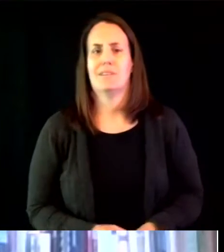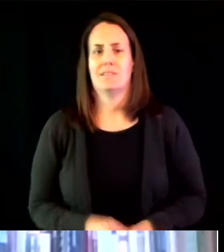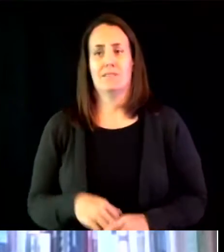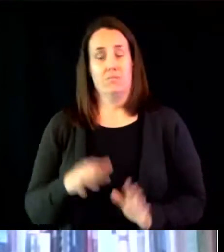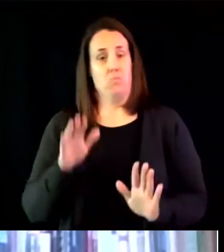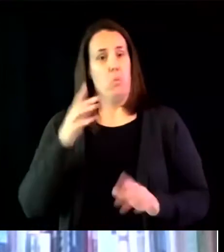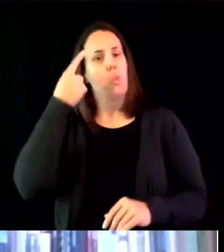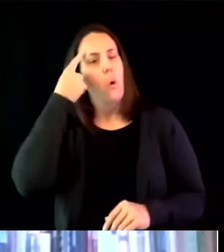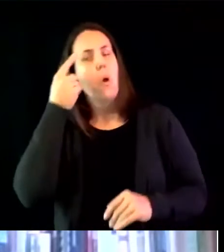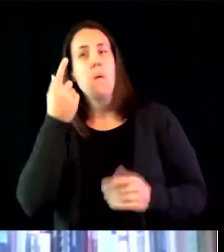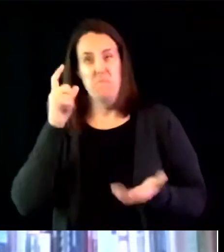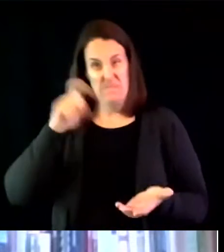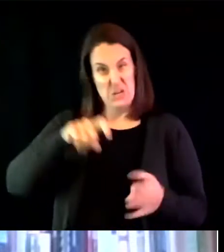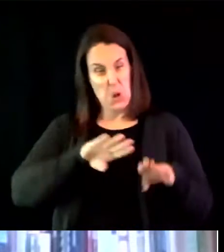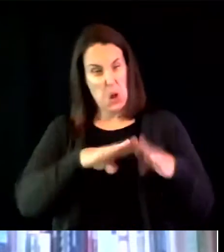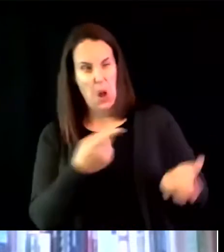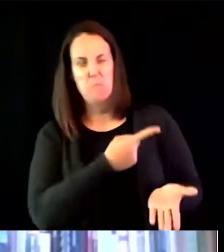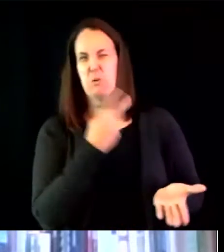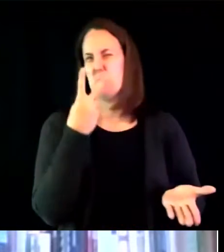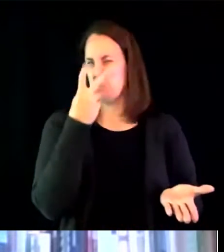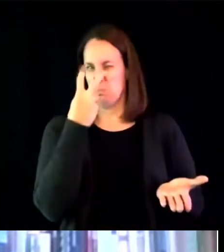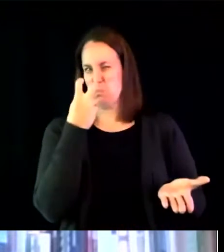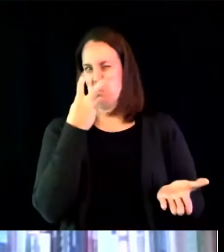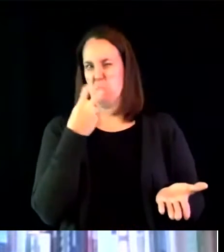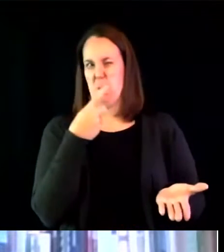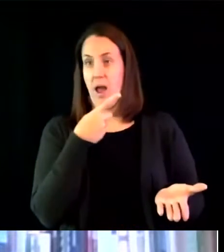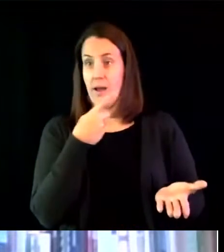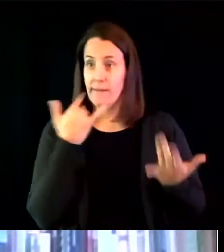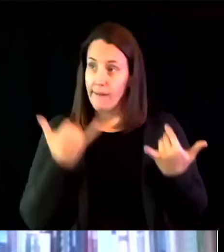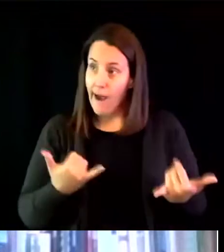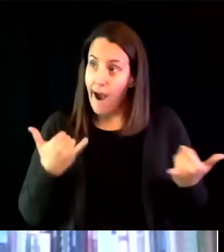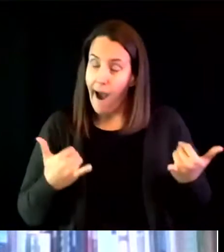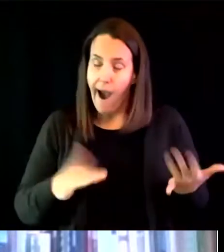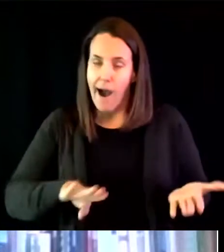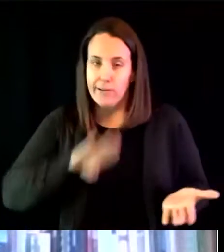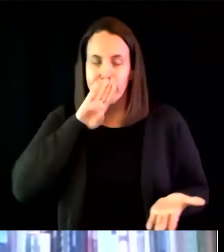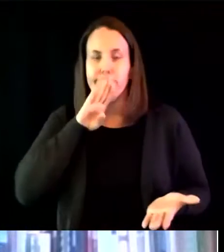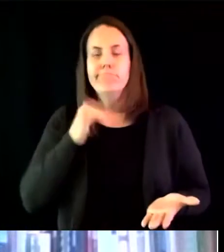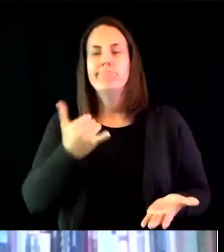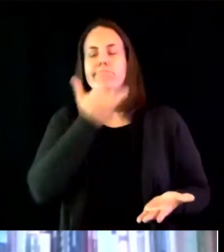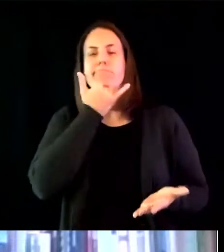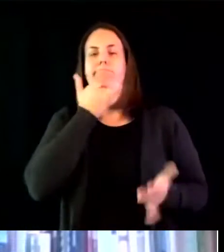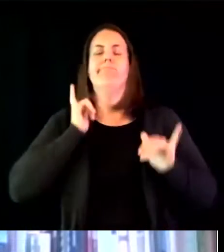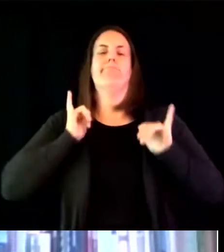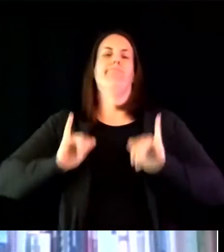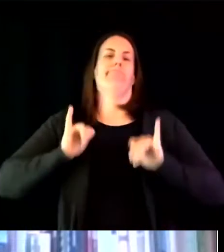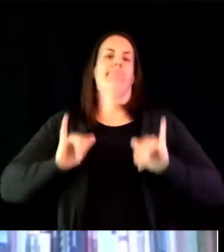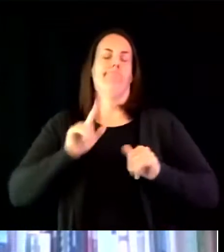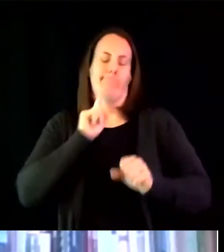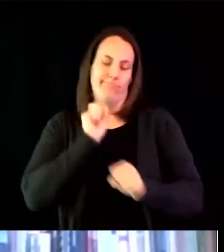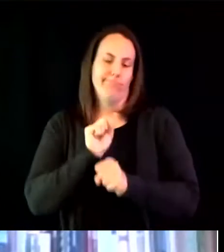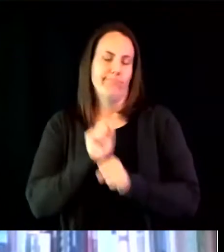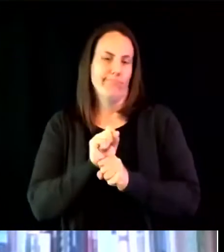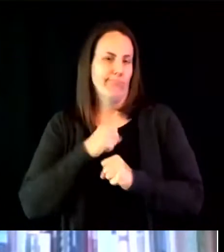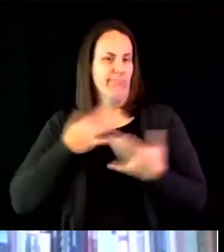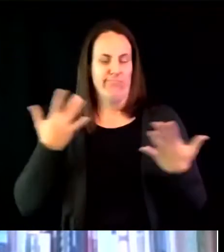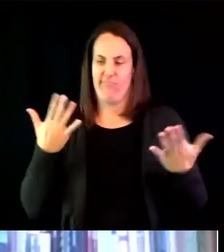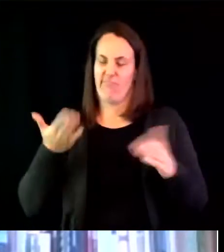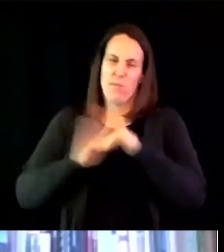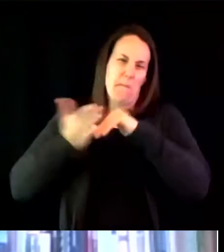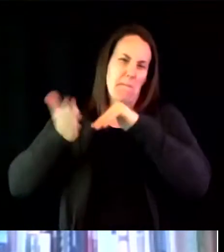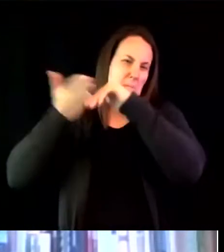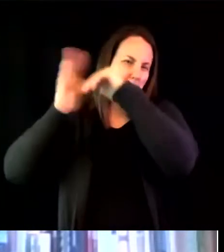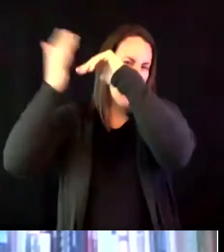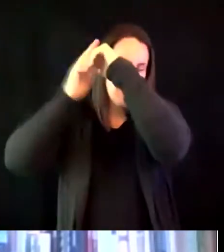alternate care facility. But in a crisis, such as a pandemic, we must prepare for the worst and then work